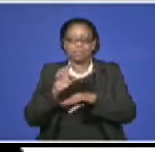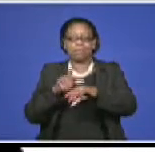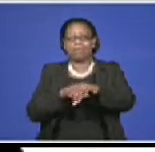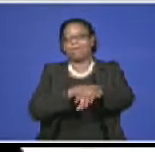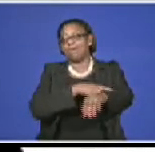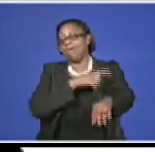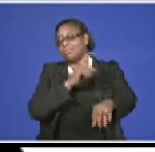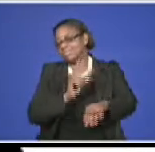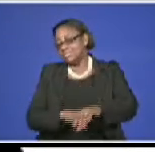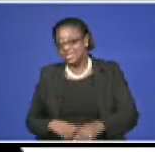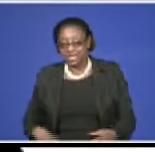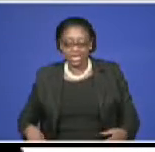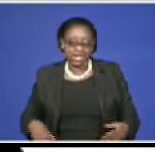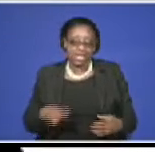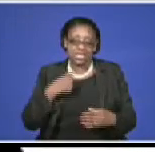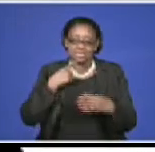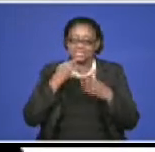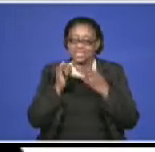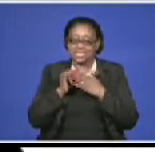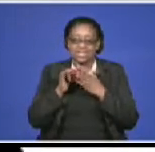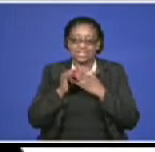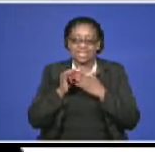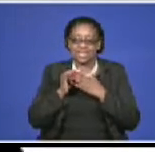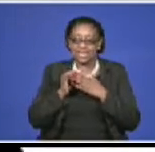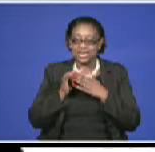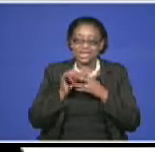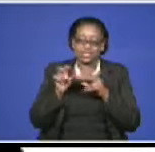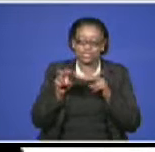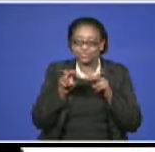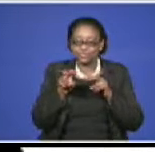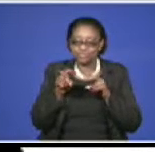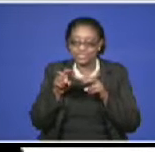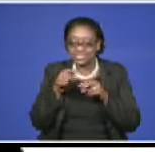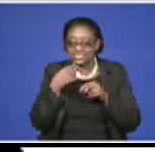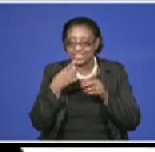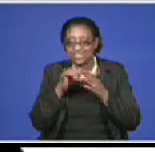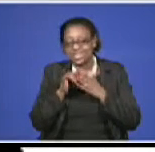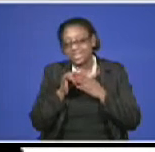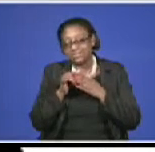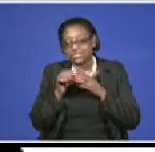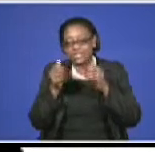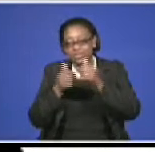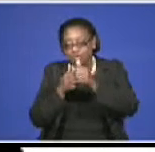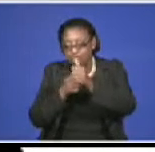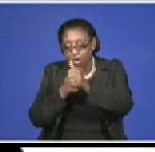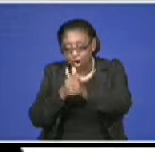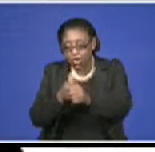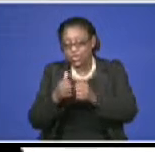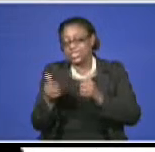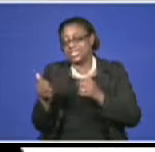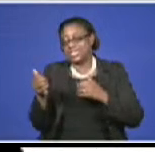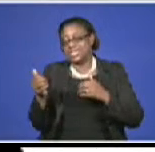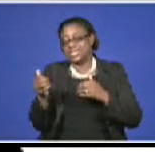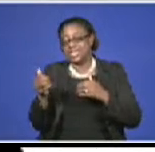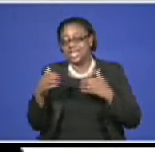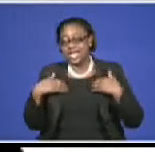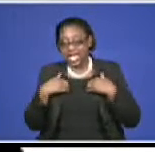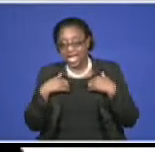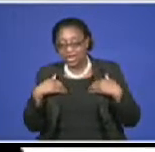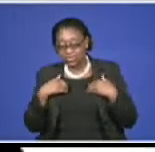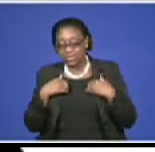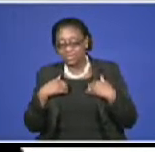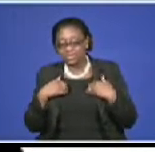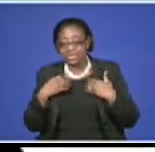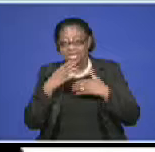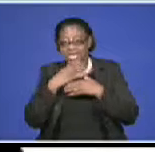of following this school of eagle rays around. That's the animal displayed in the photo, a spotted eagle ray. And it